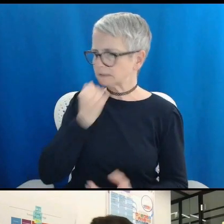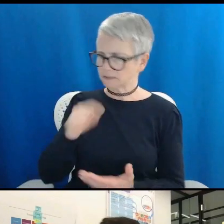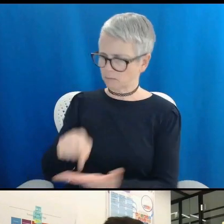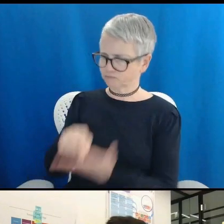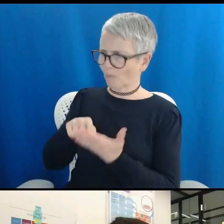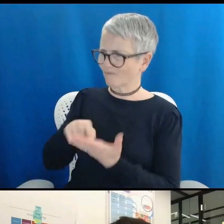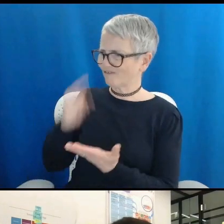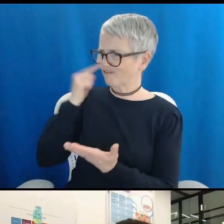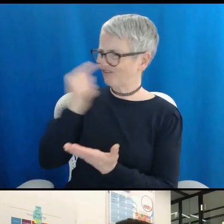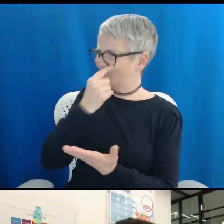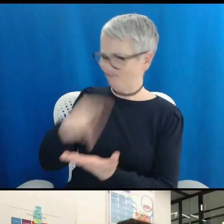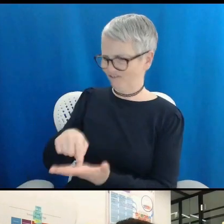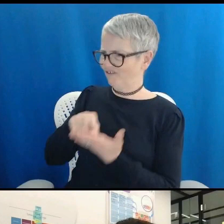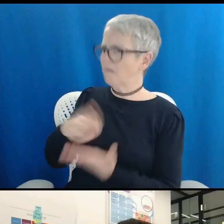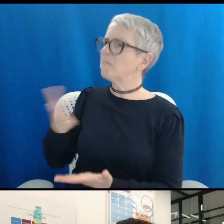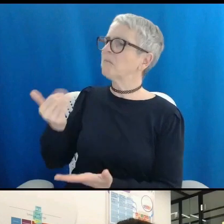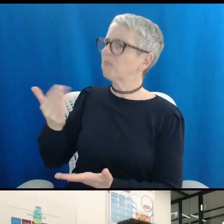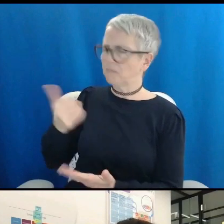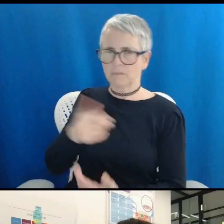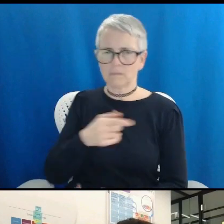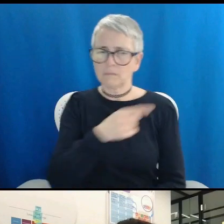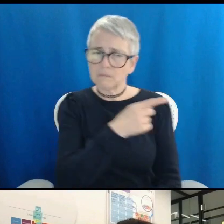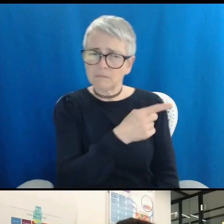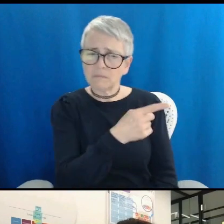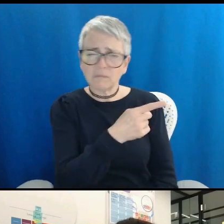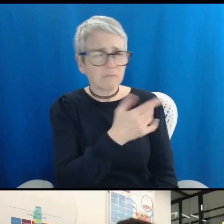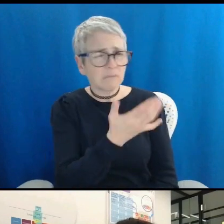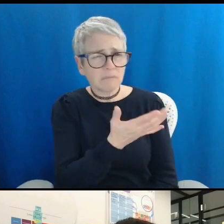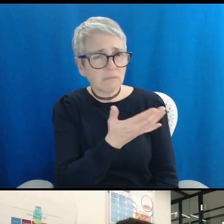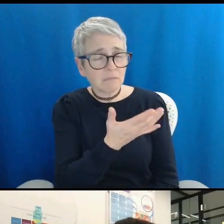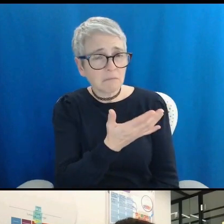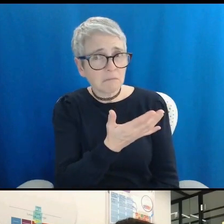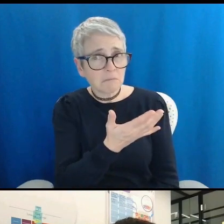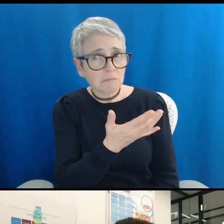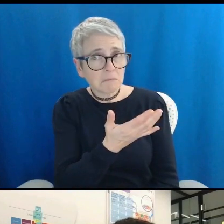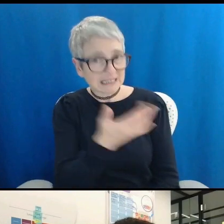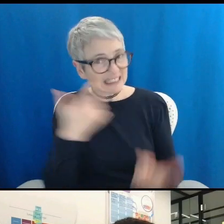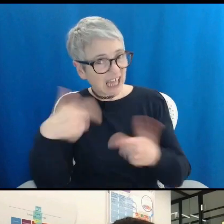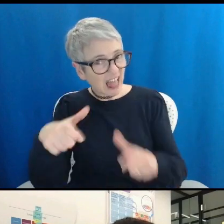this affect our bottom line? Is that still, you